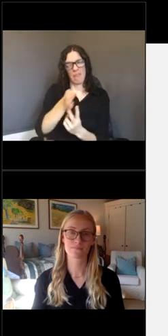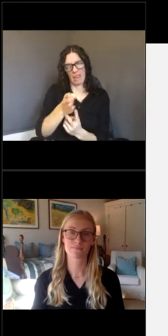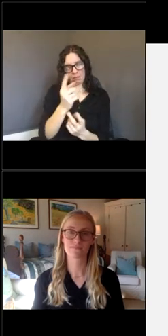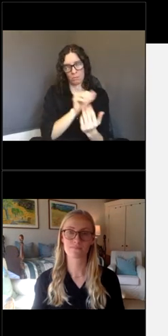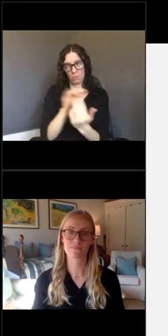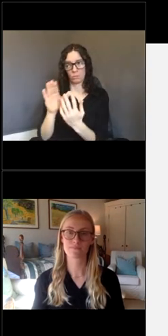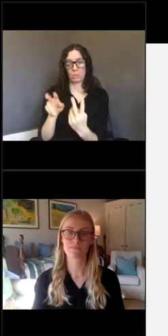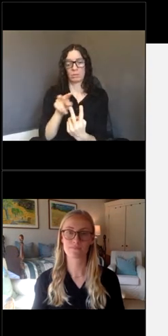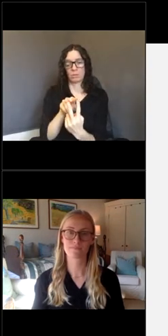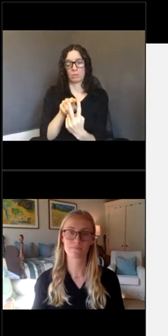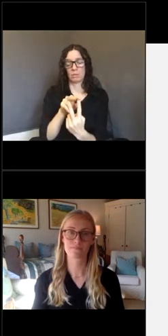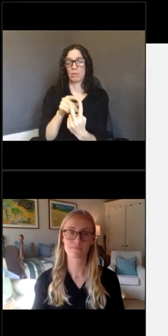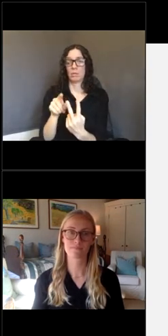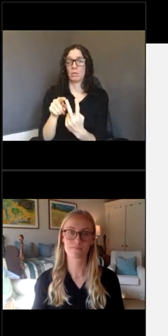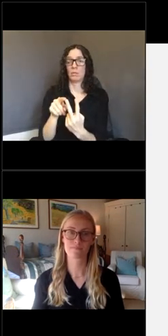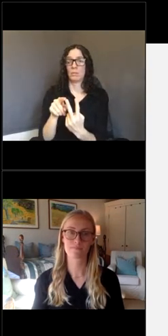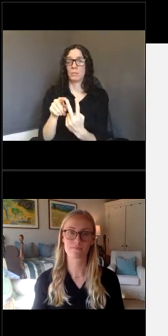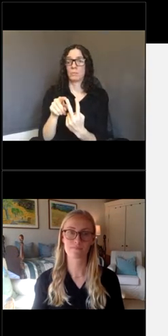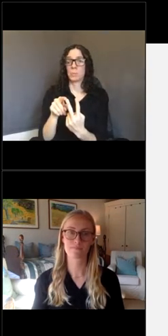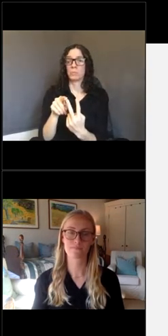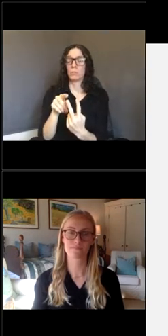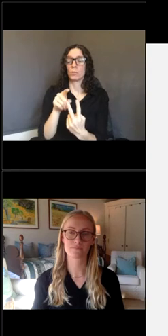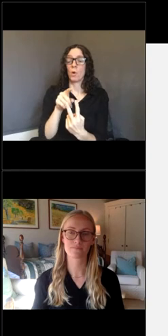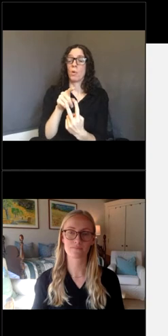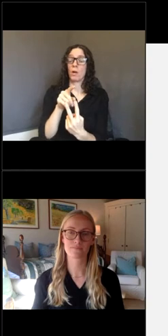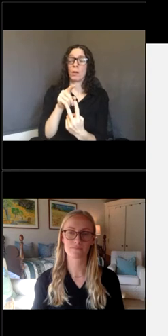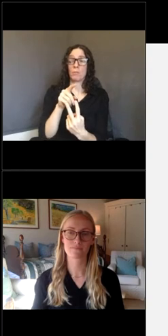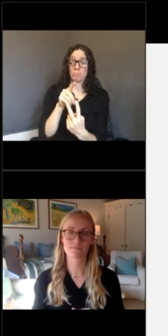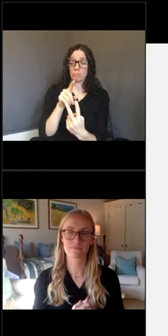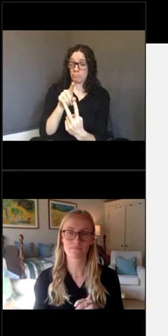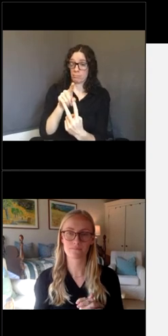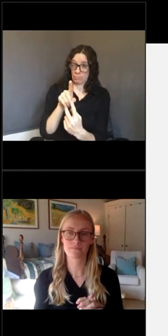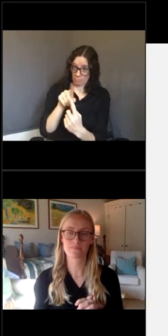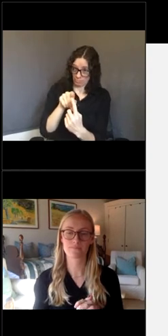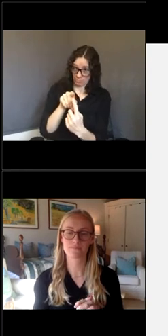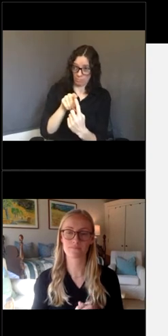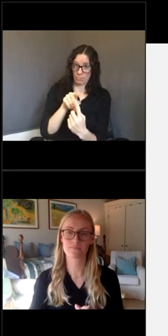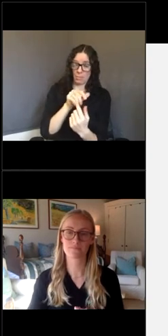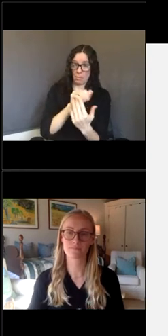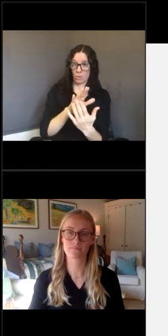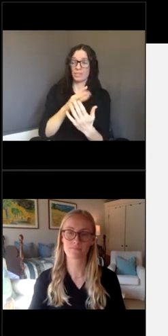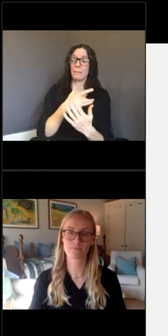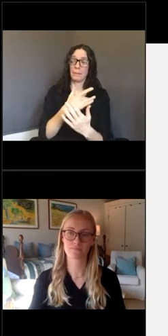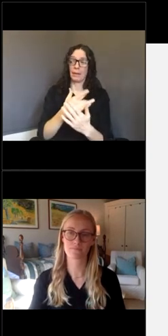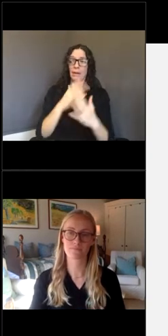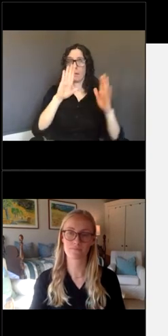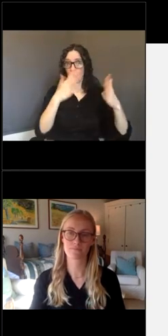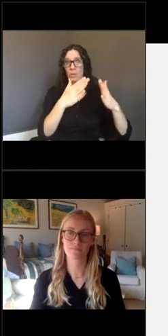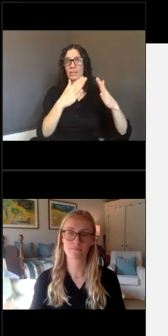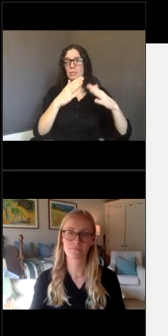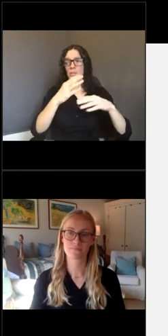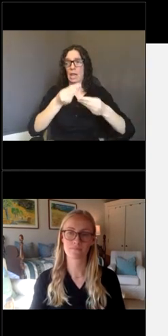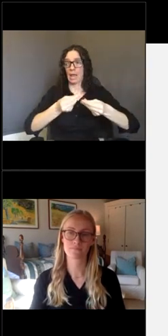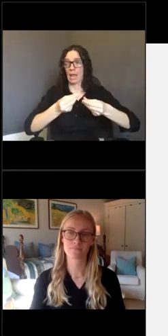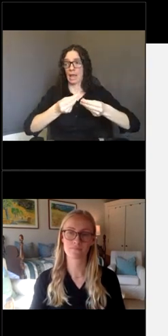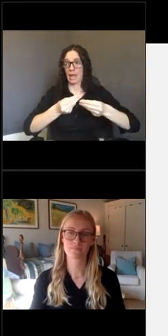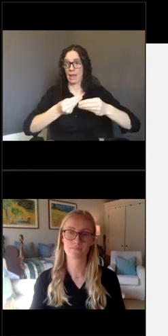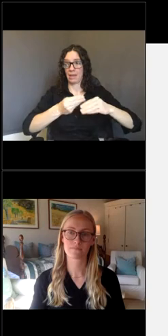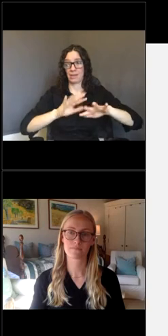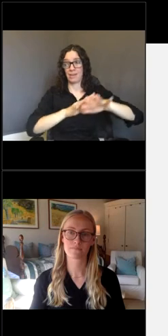come with a range from the mountaintop, or if we look at the top left picture,